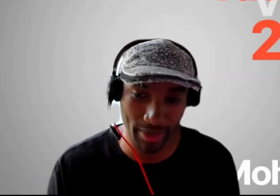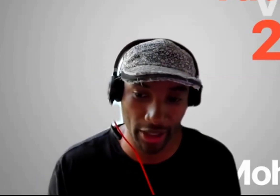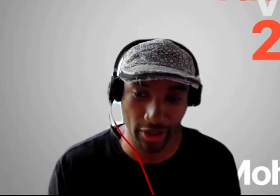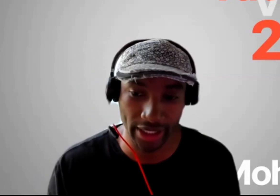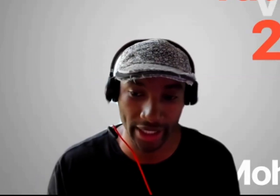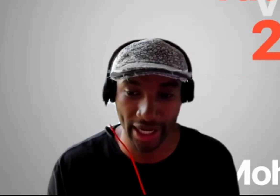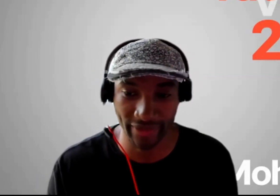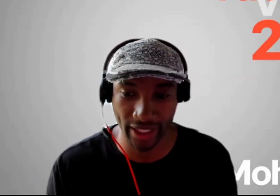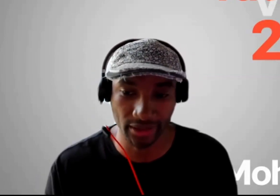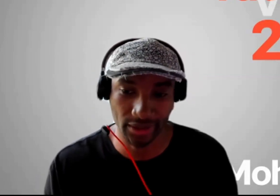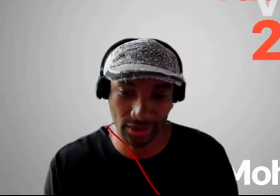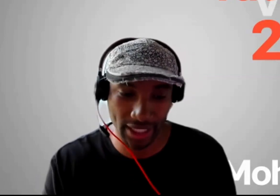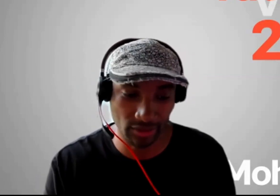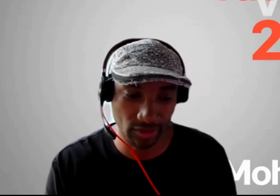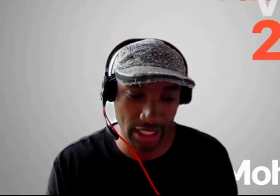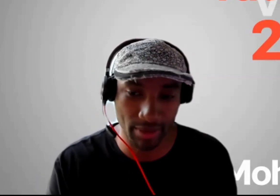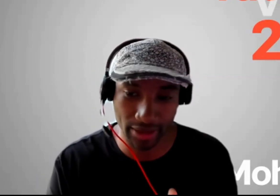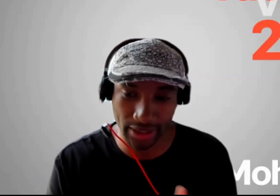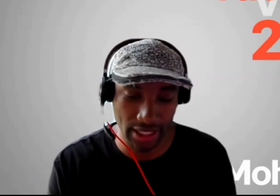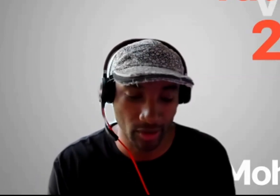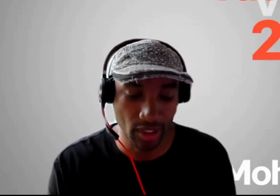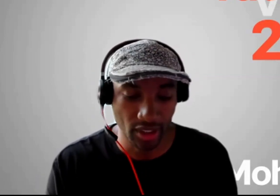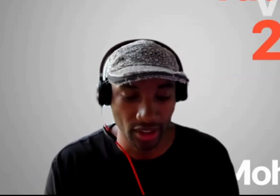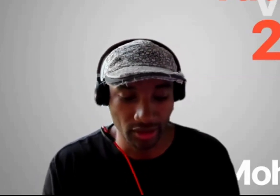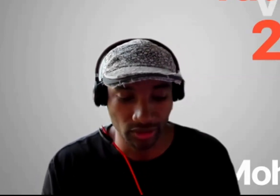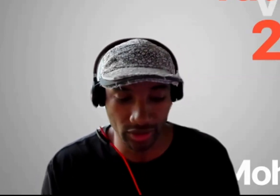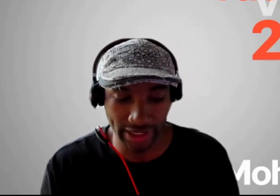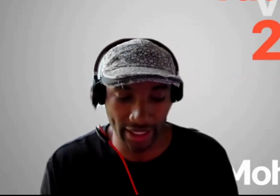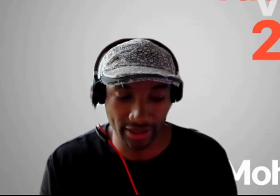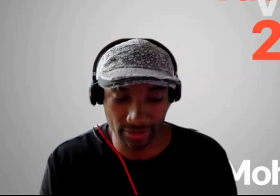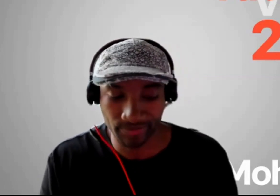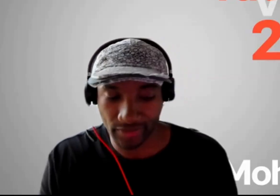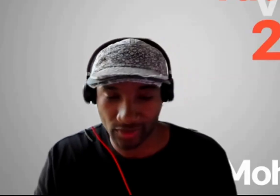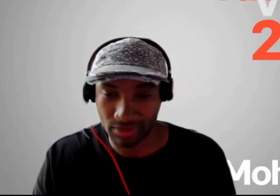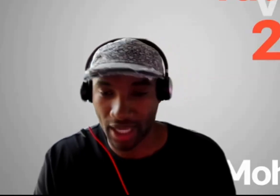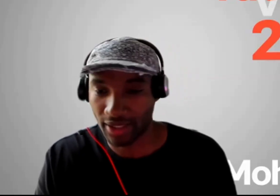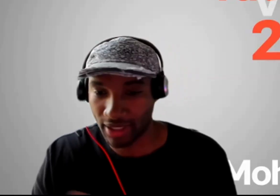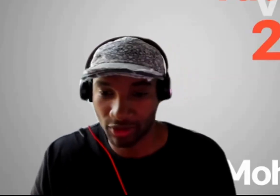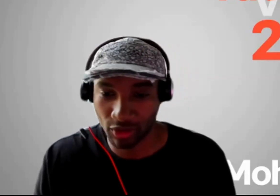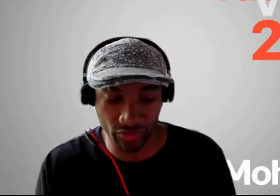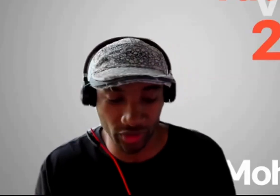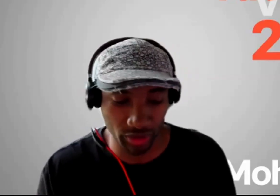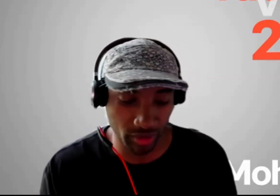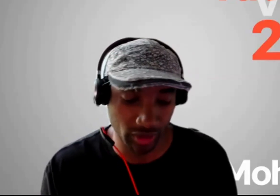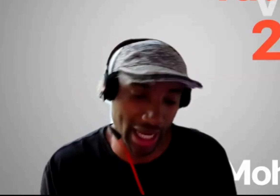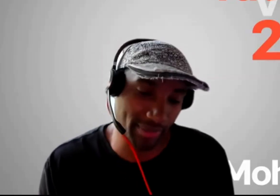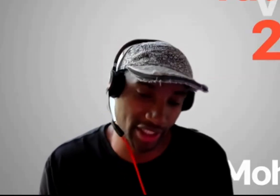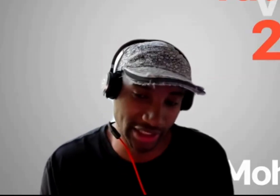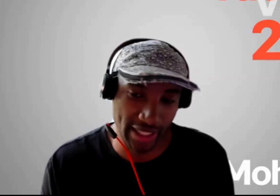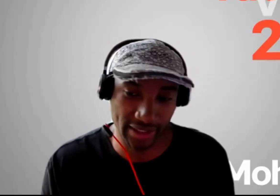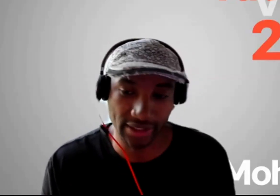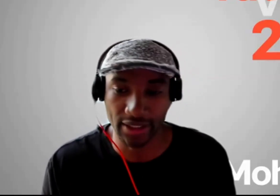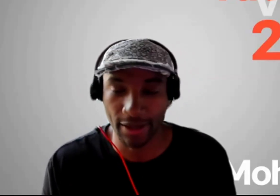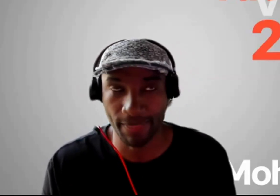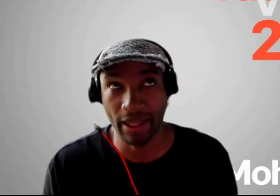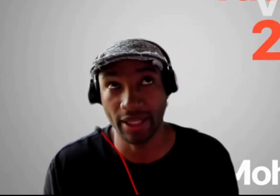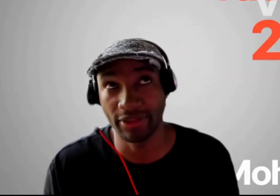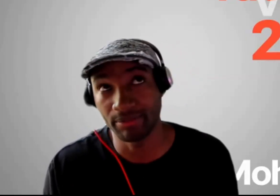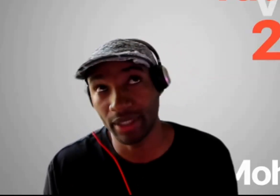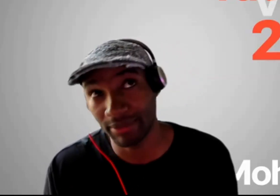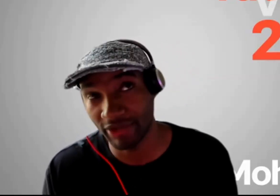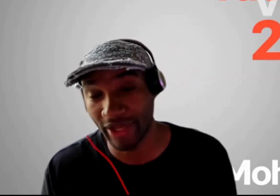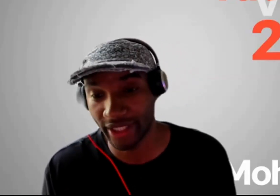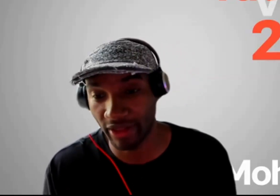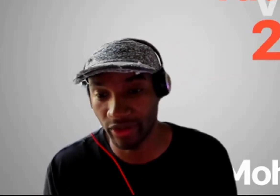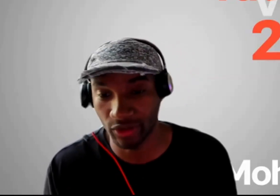I lost my hearing. And I feel like it's nice to talk about it now, just in case I don't confuse people. So I had meningitis and